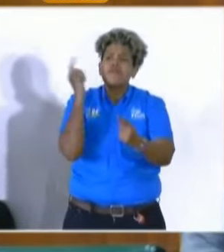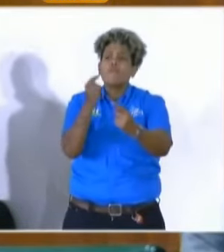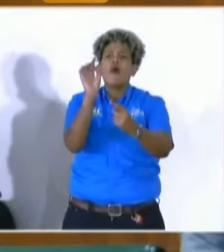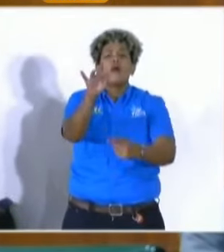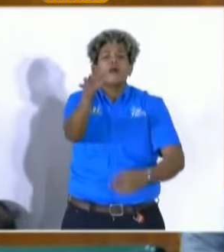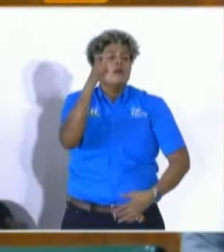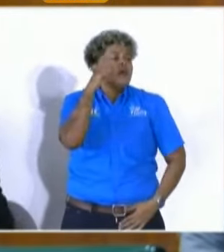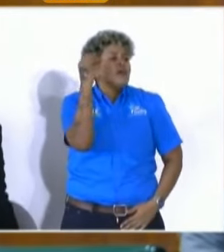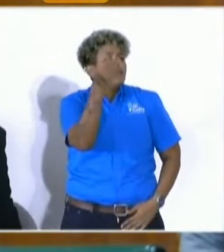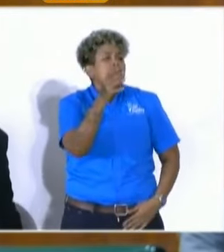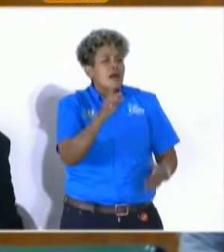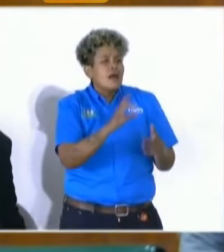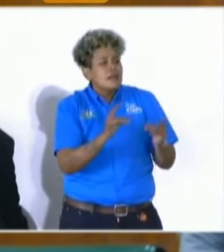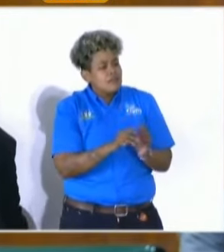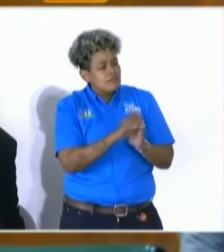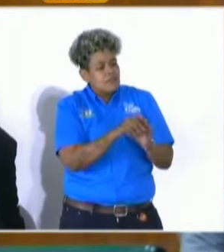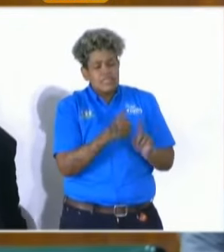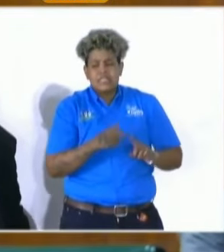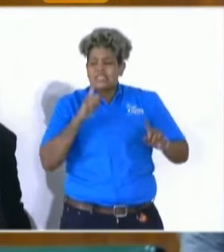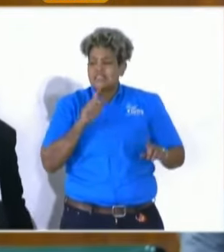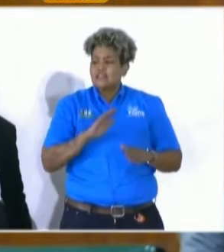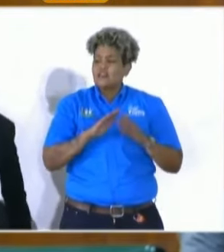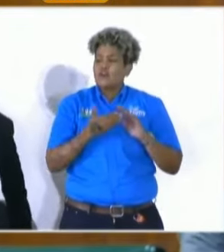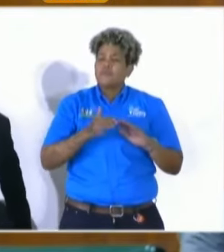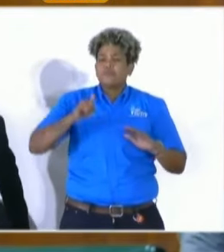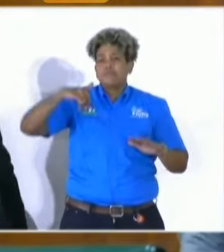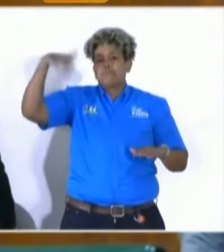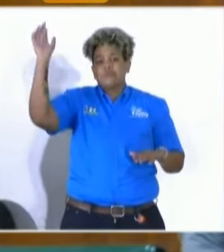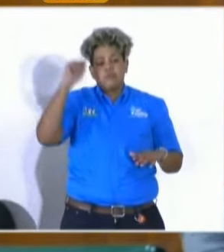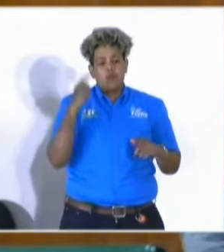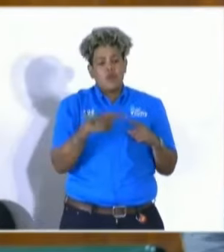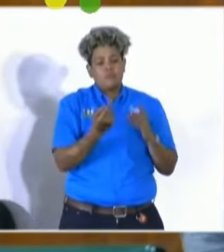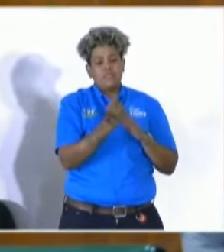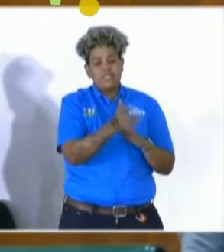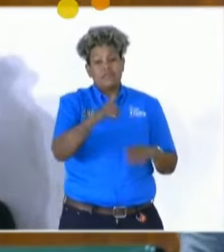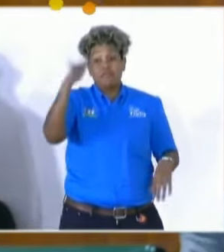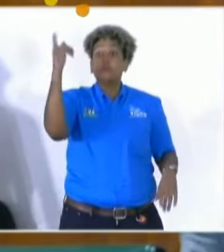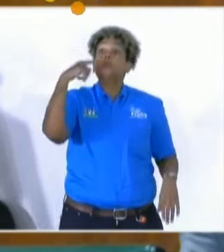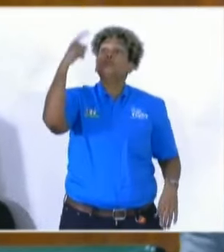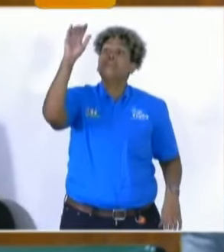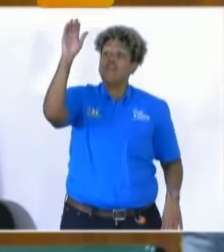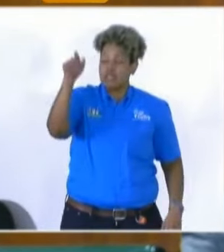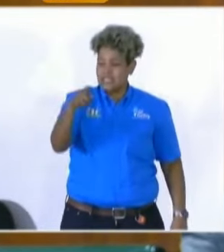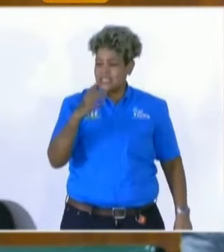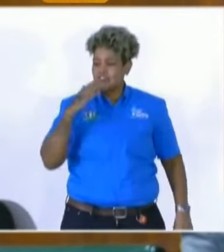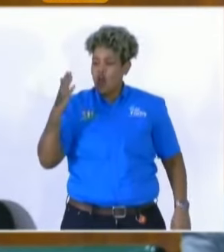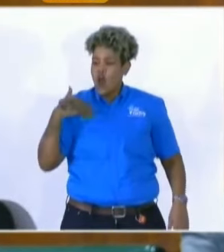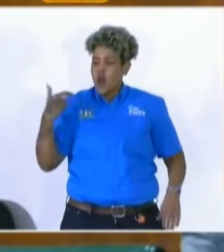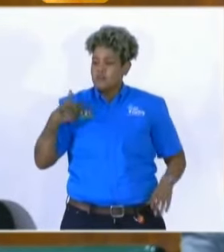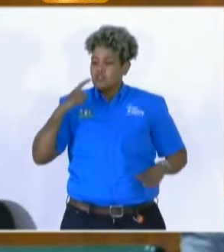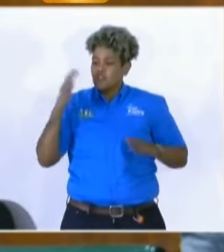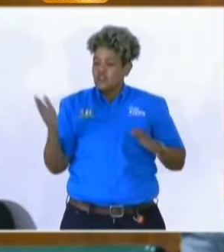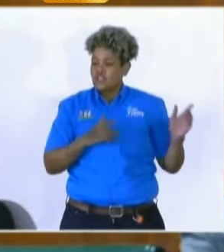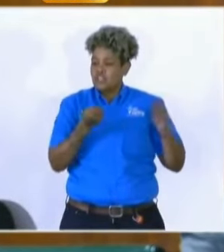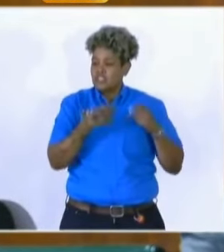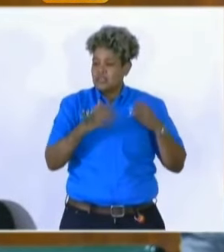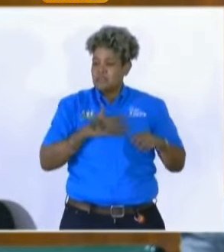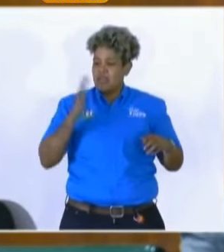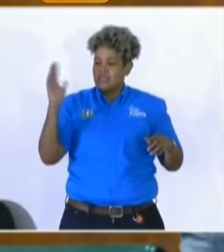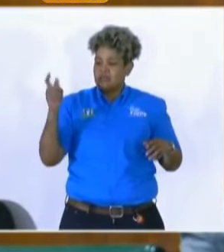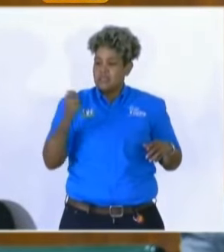in that clip in the diaspora community by the opposition leader, because he caused me to rearrange my speech a bit